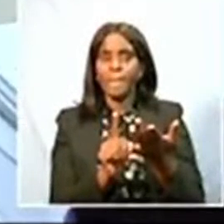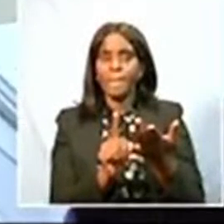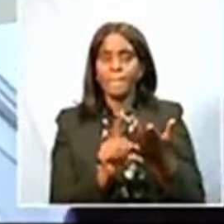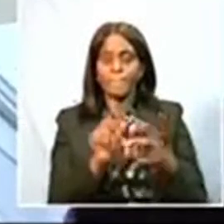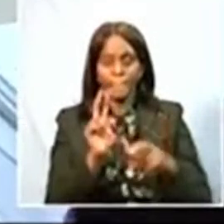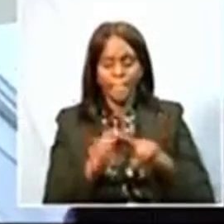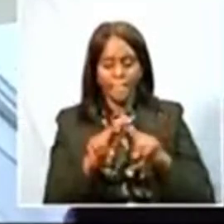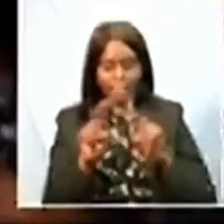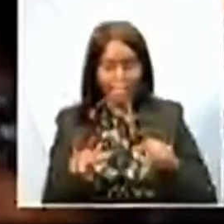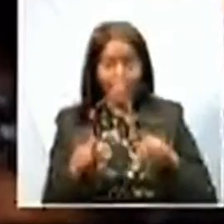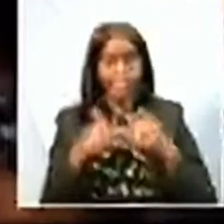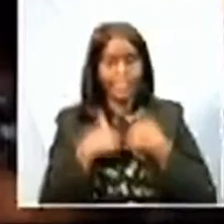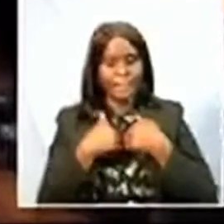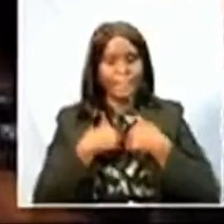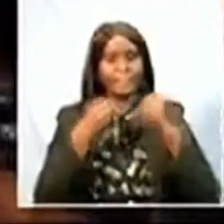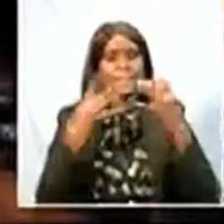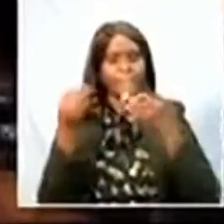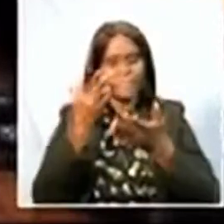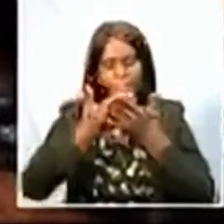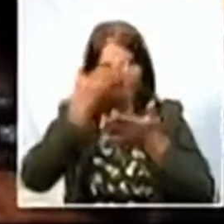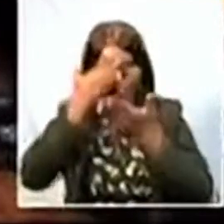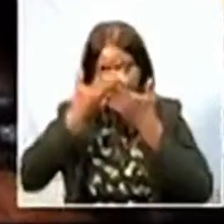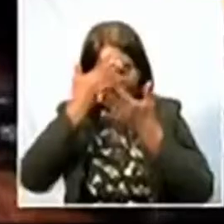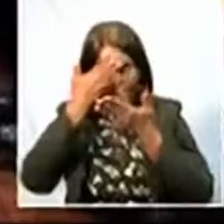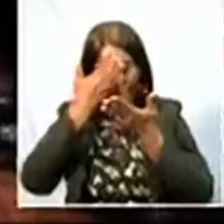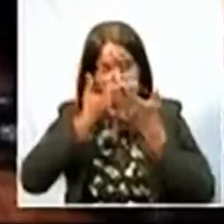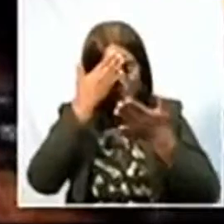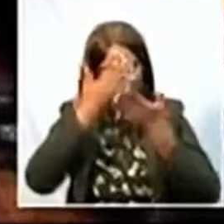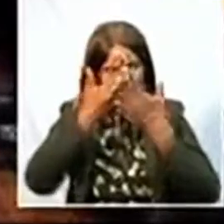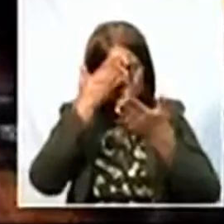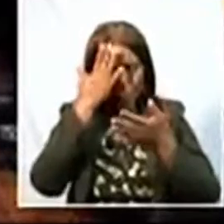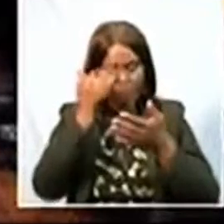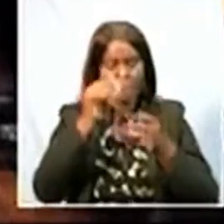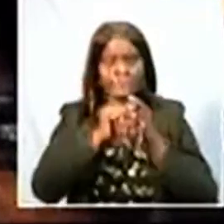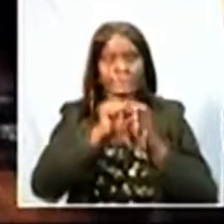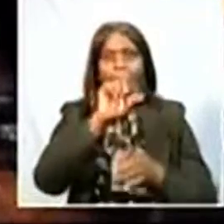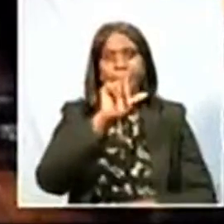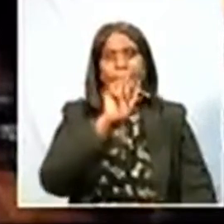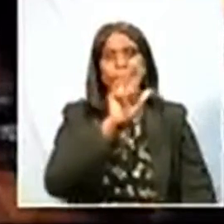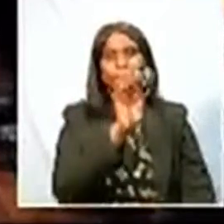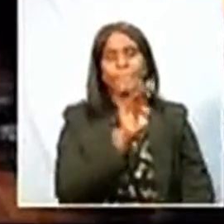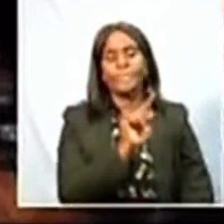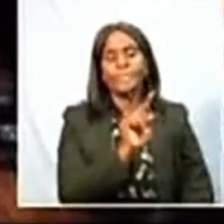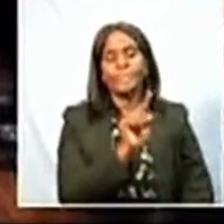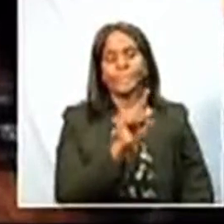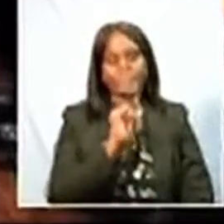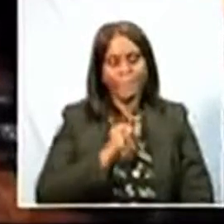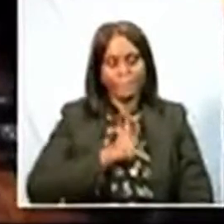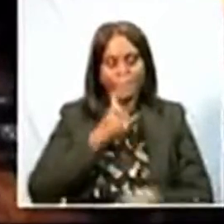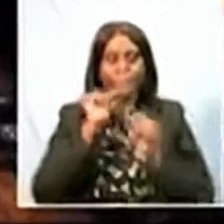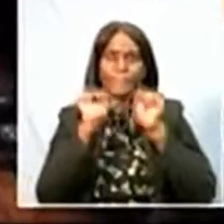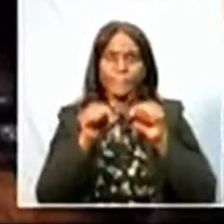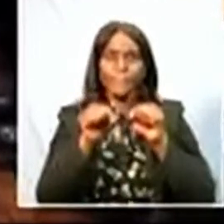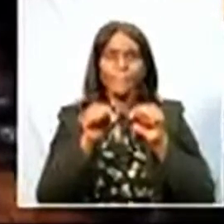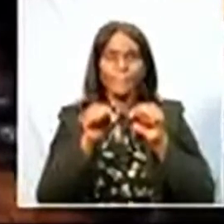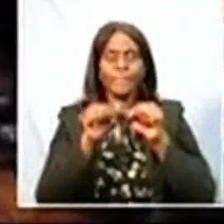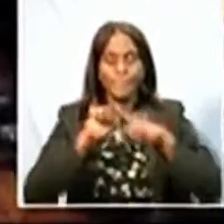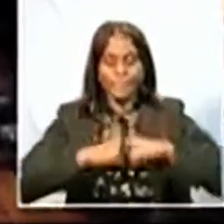Chair, there are lessons which have been learned. That's why in 2024, we were able